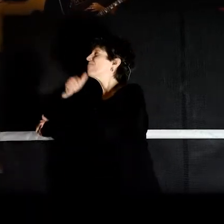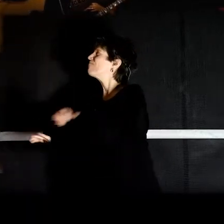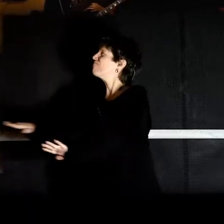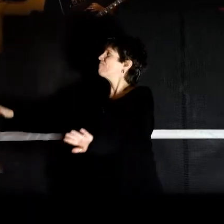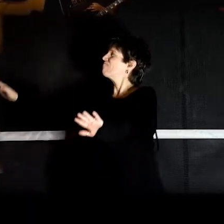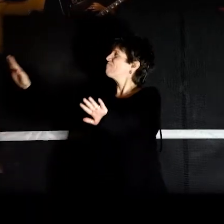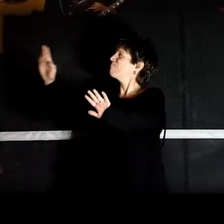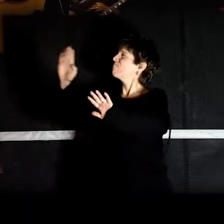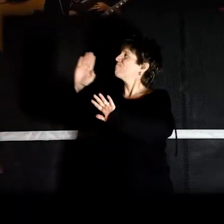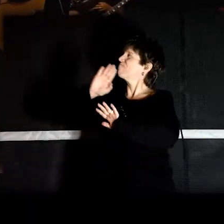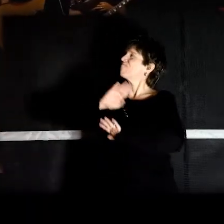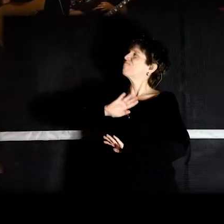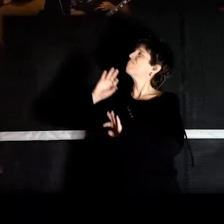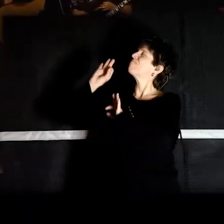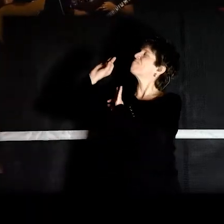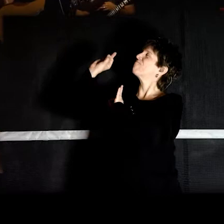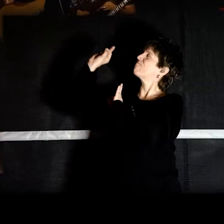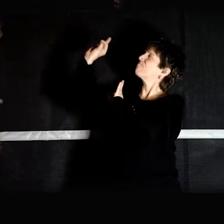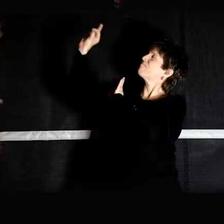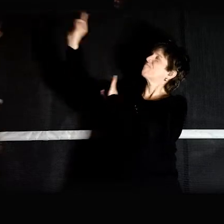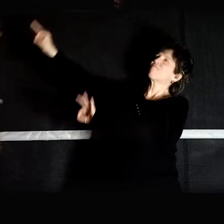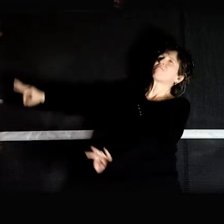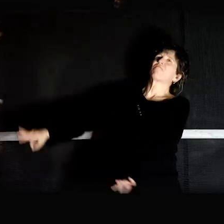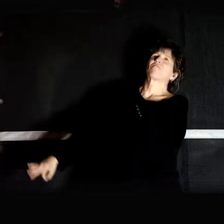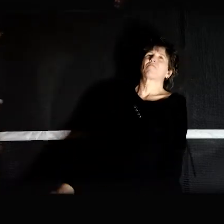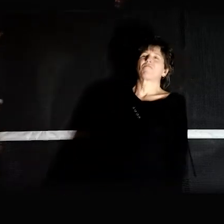nothing is better than you.